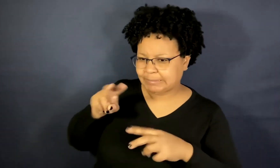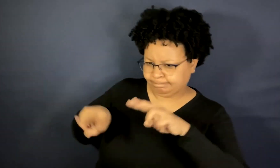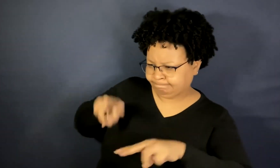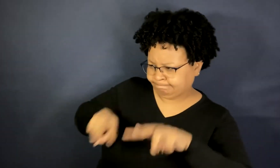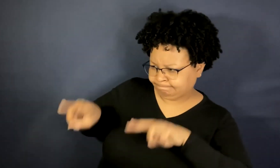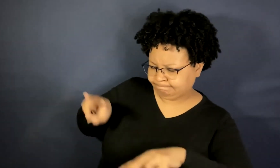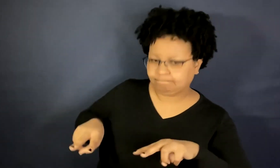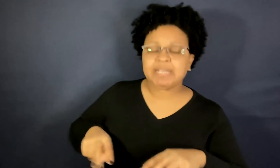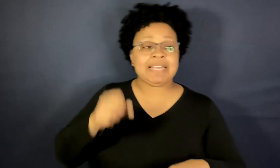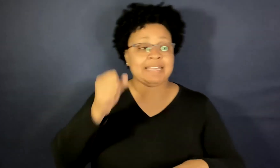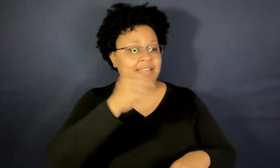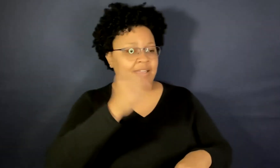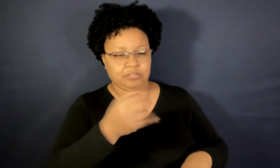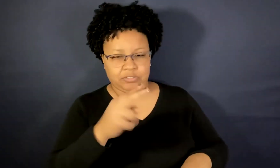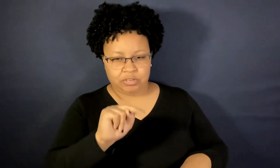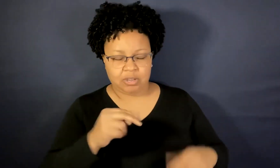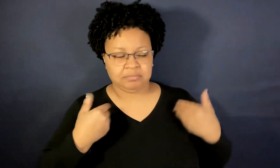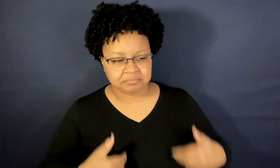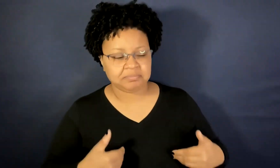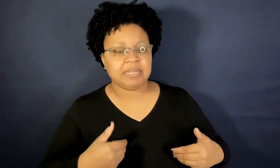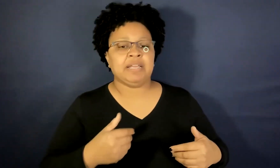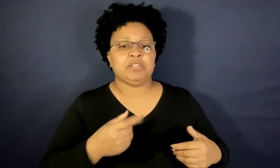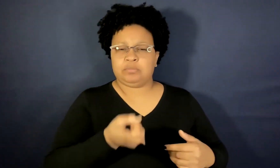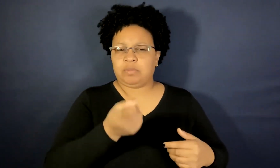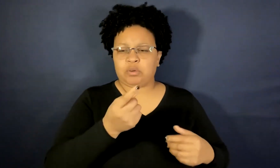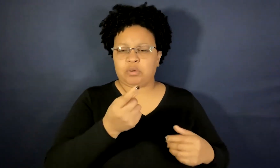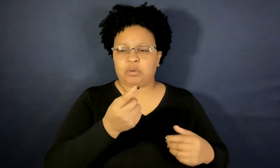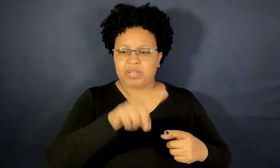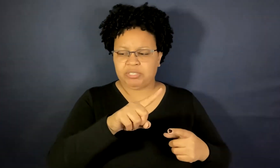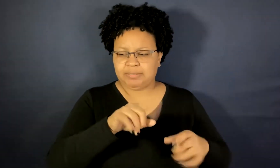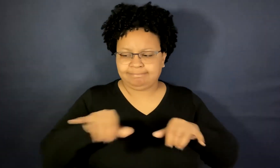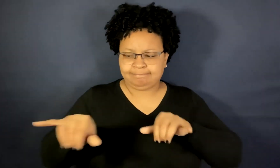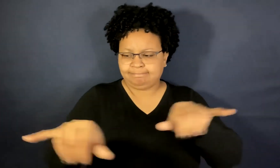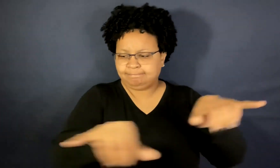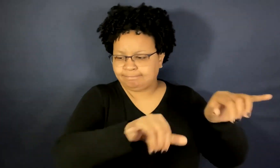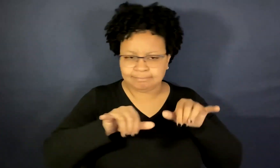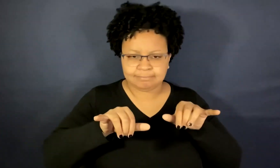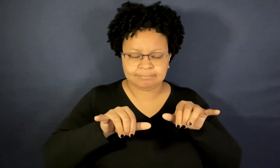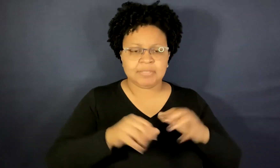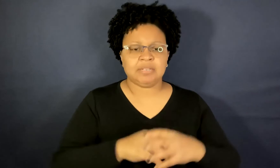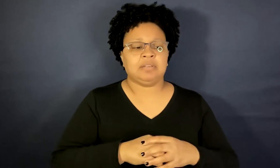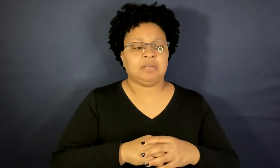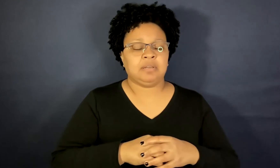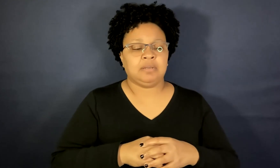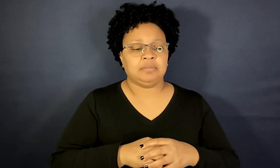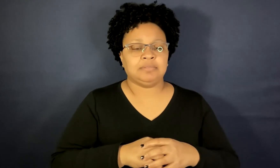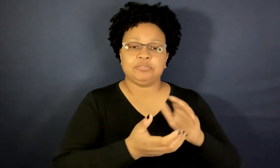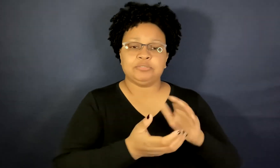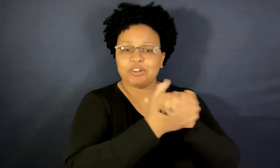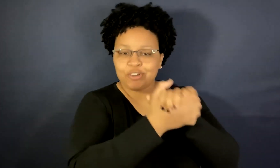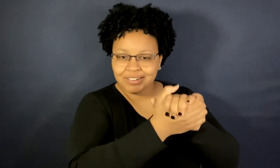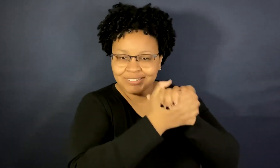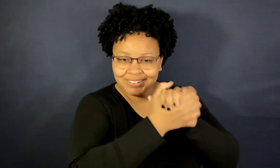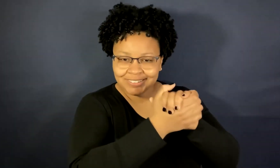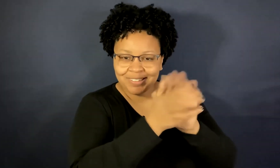that. Yes, it's a question I feel like everybody wants to know. And Lashaw Legal asked earlier, congratulations on the book,